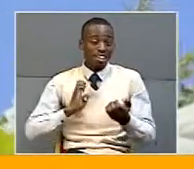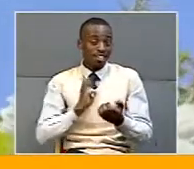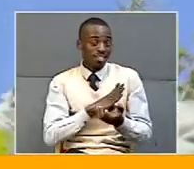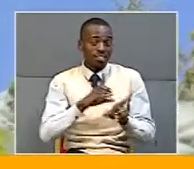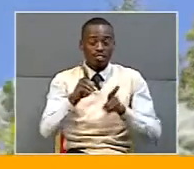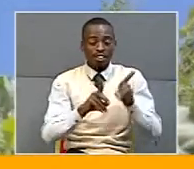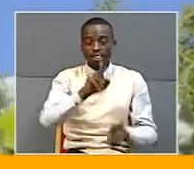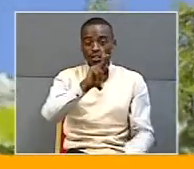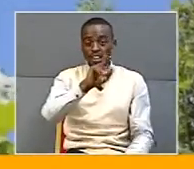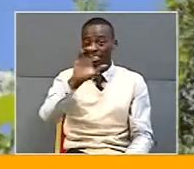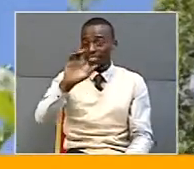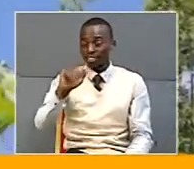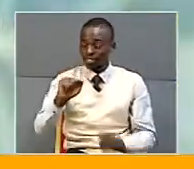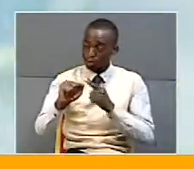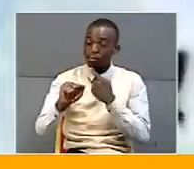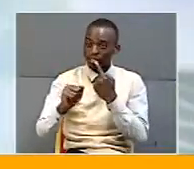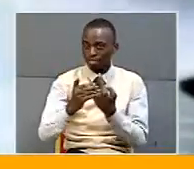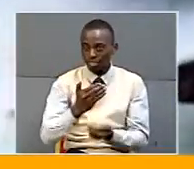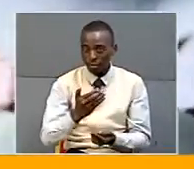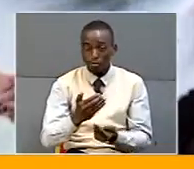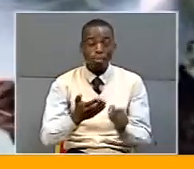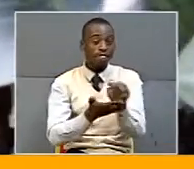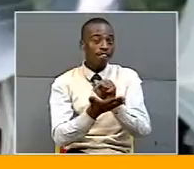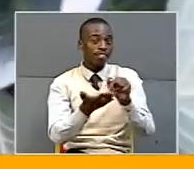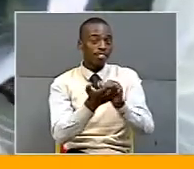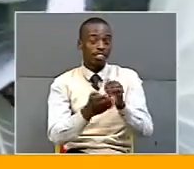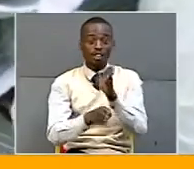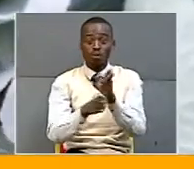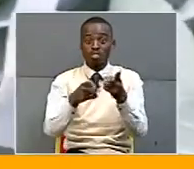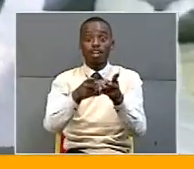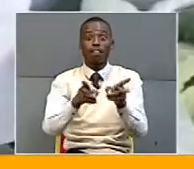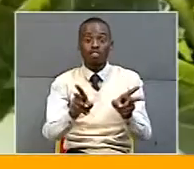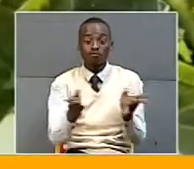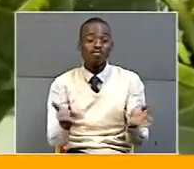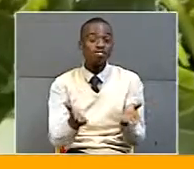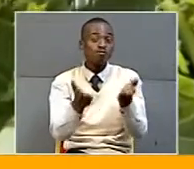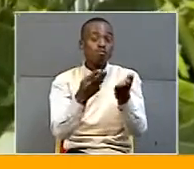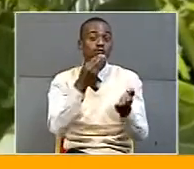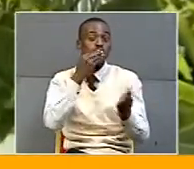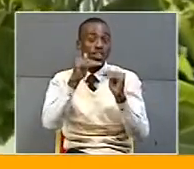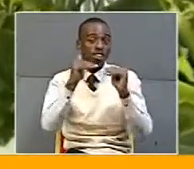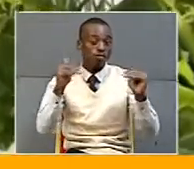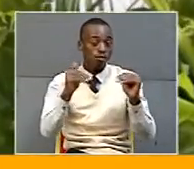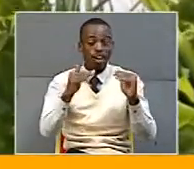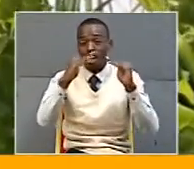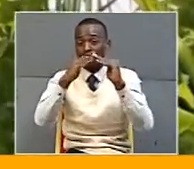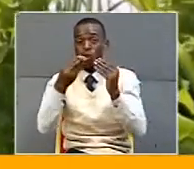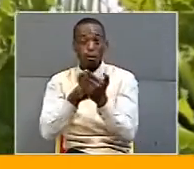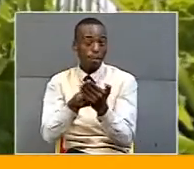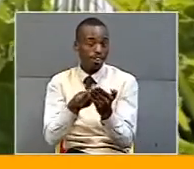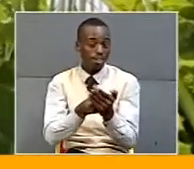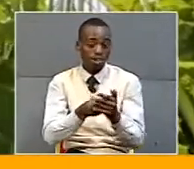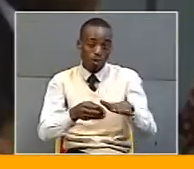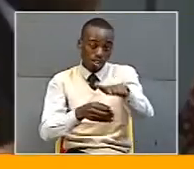Director KCCA, Jennifer Makula, says the center was established to improve nutrition levels and household incomes for